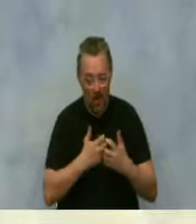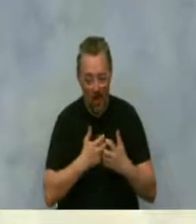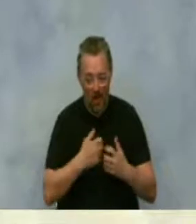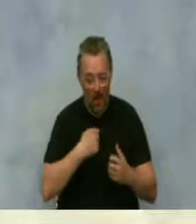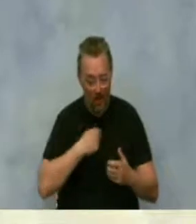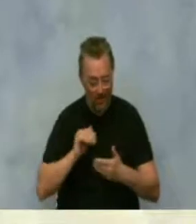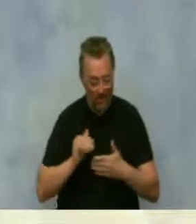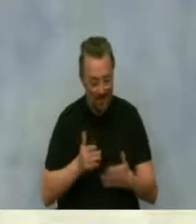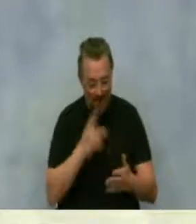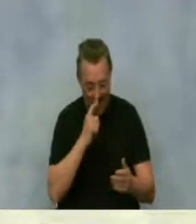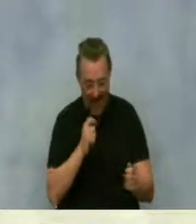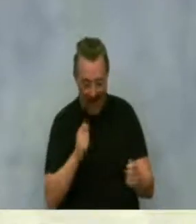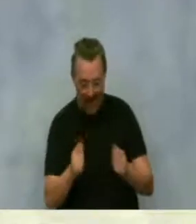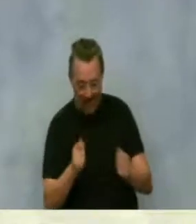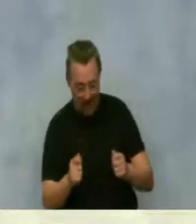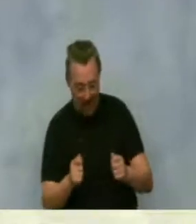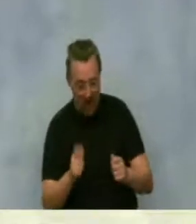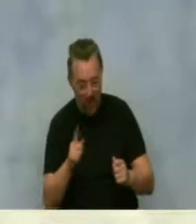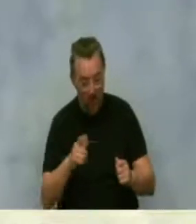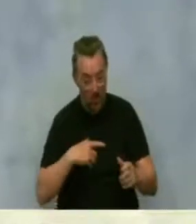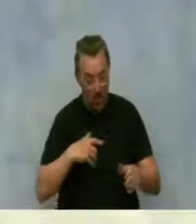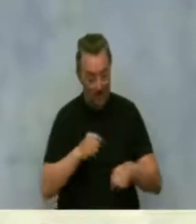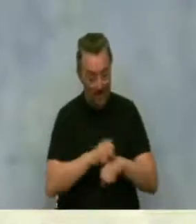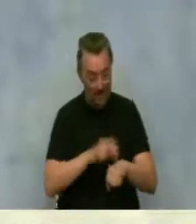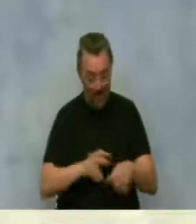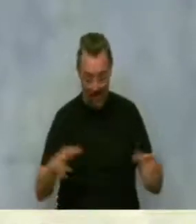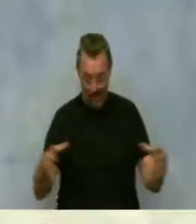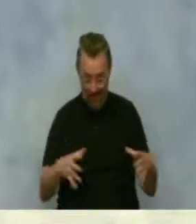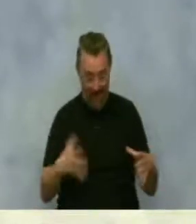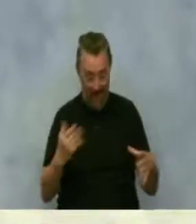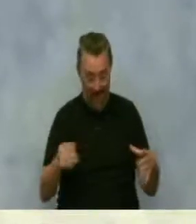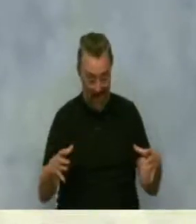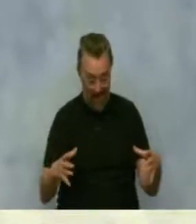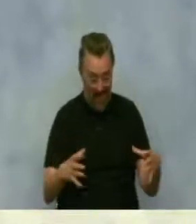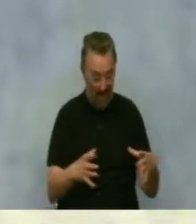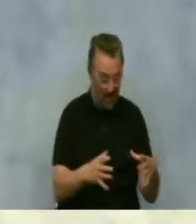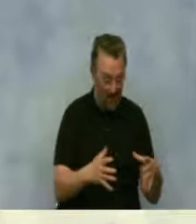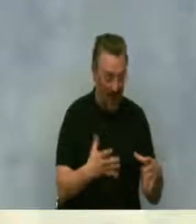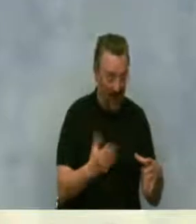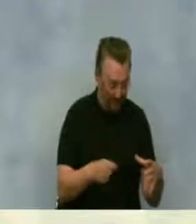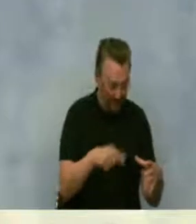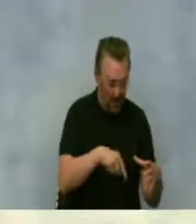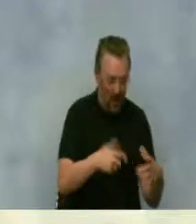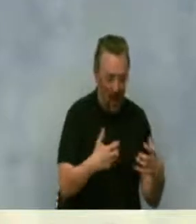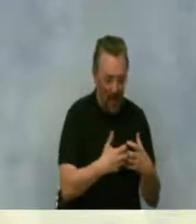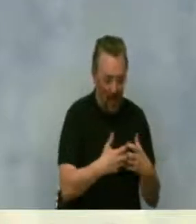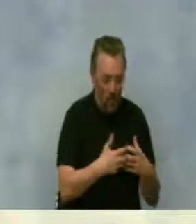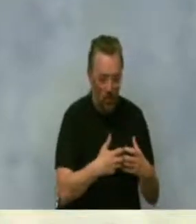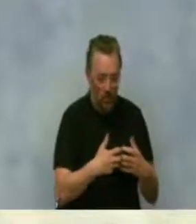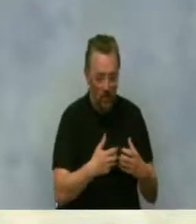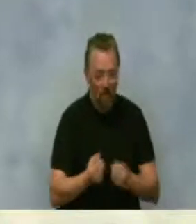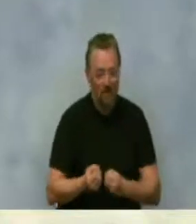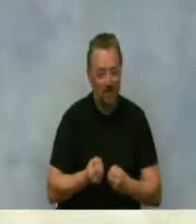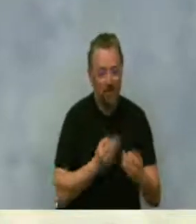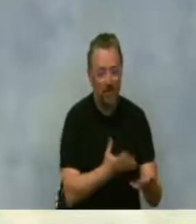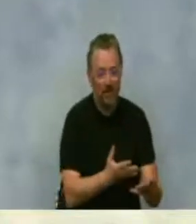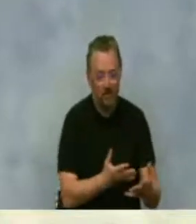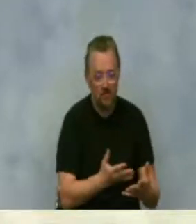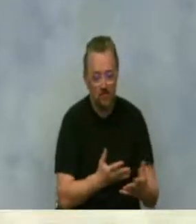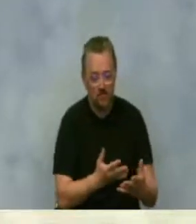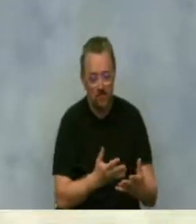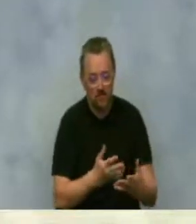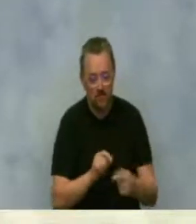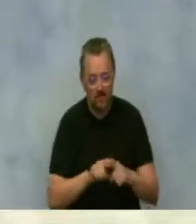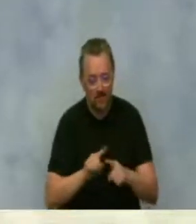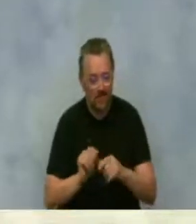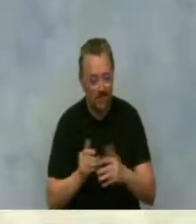to be delivered within the workforce available. The ability to maintain service requirements given the time that we need to take to train